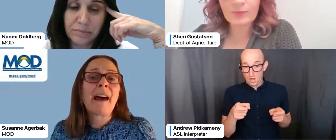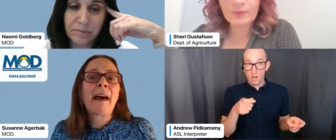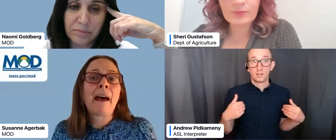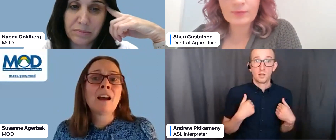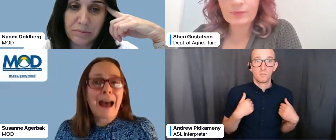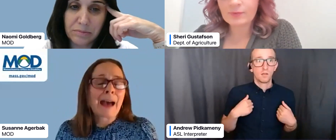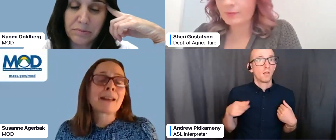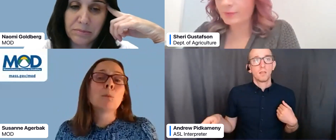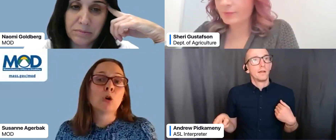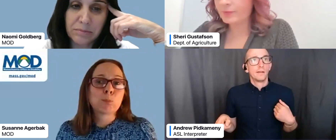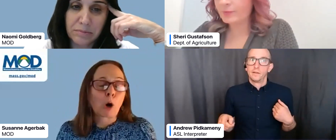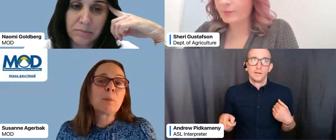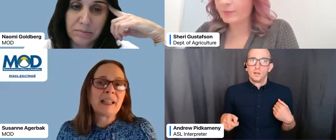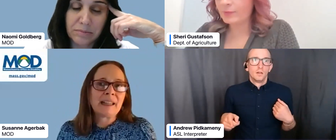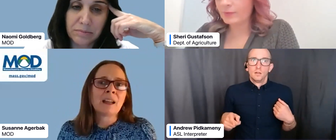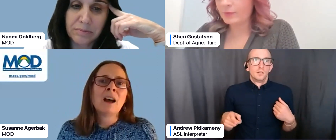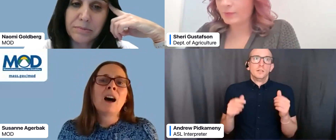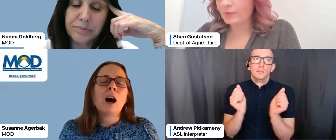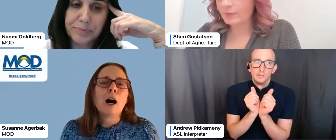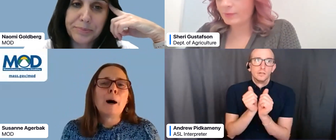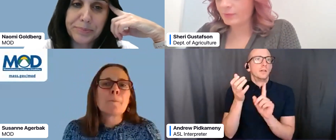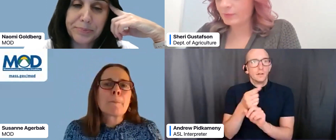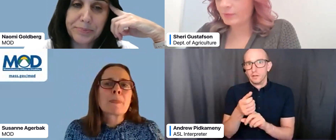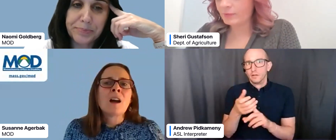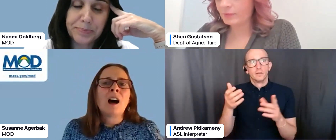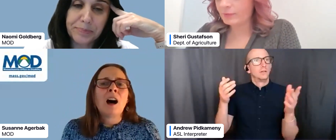after their animal properly.